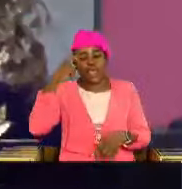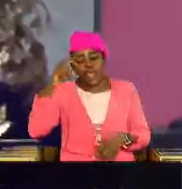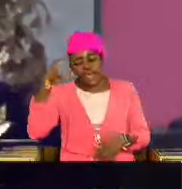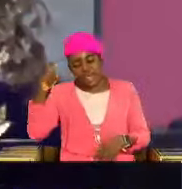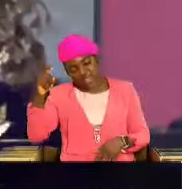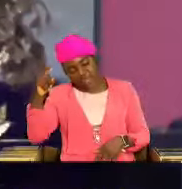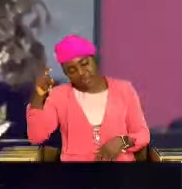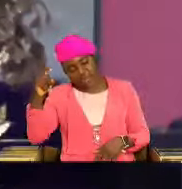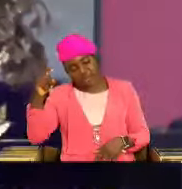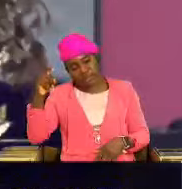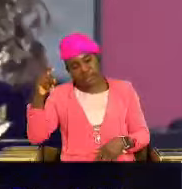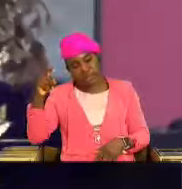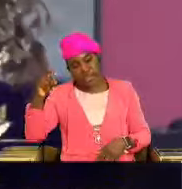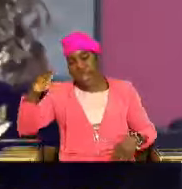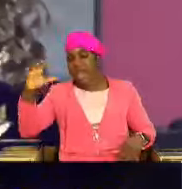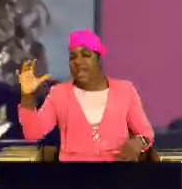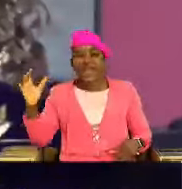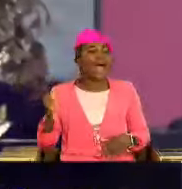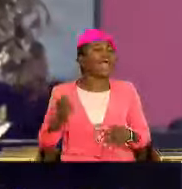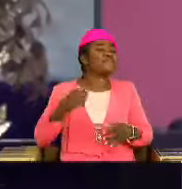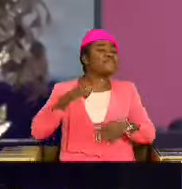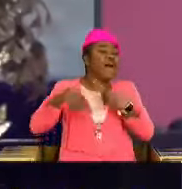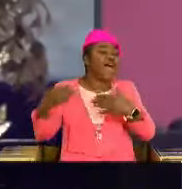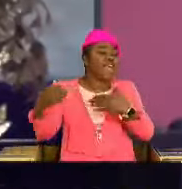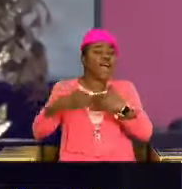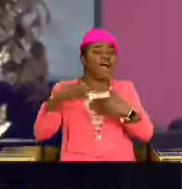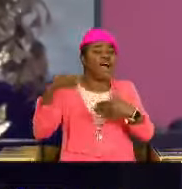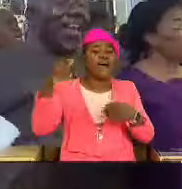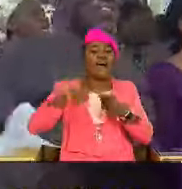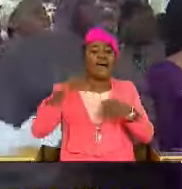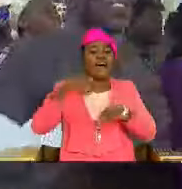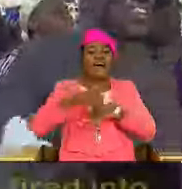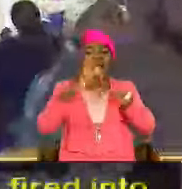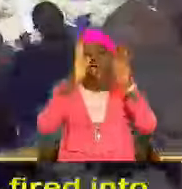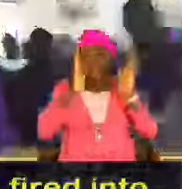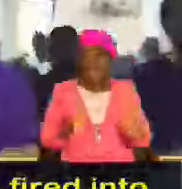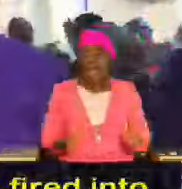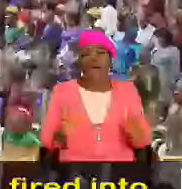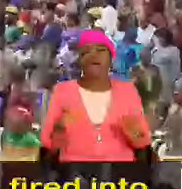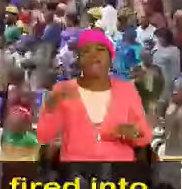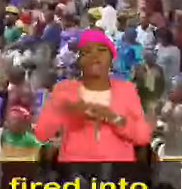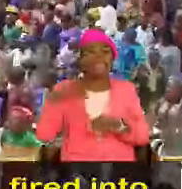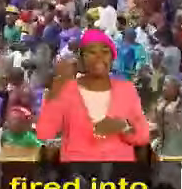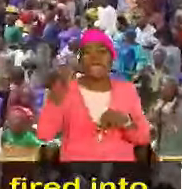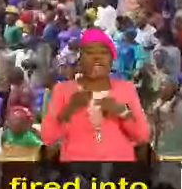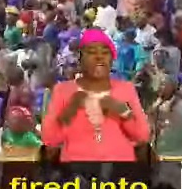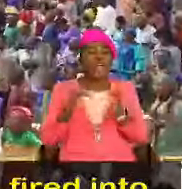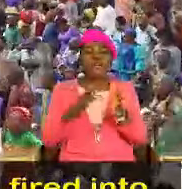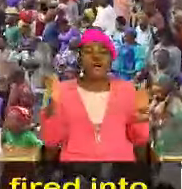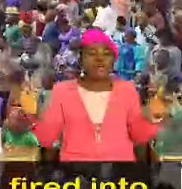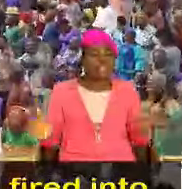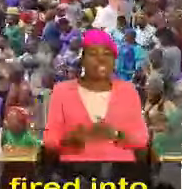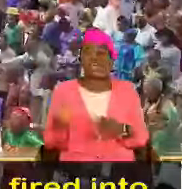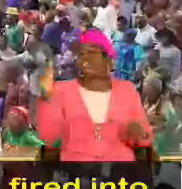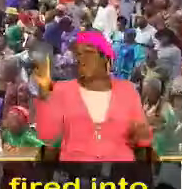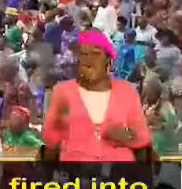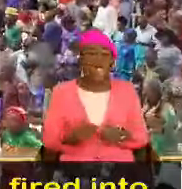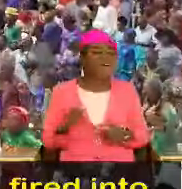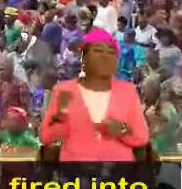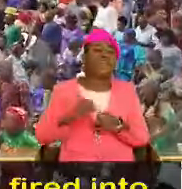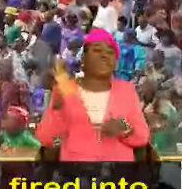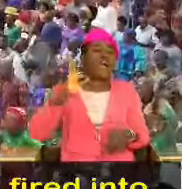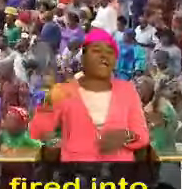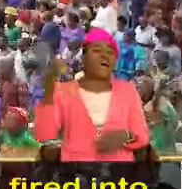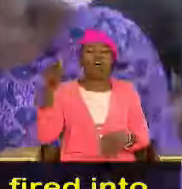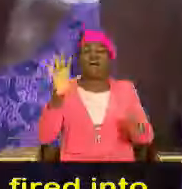dream back fire in the name of Jesus arrows of